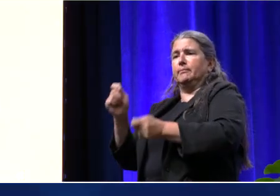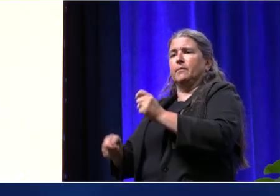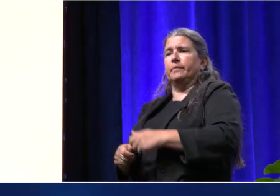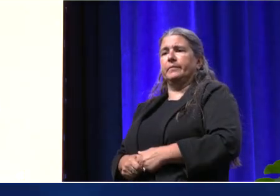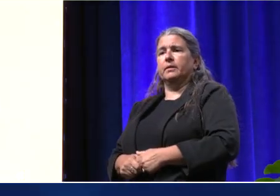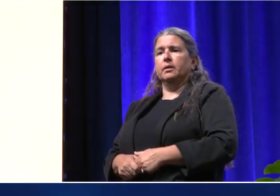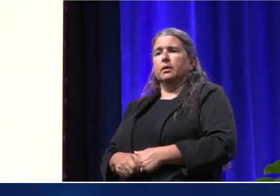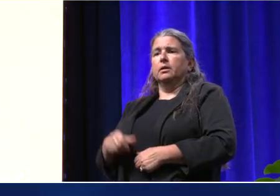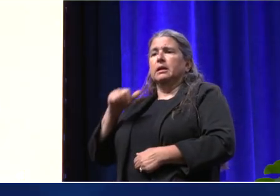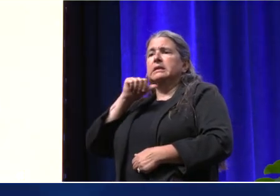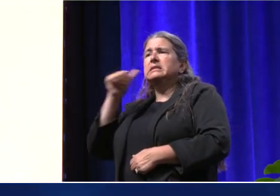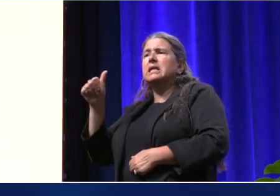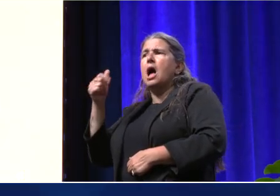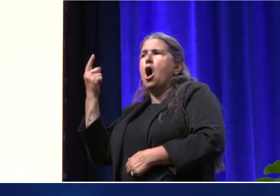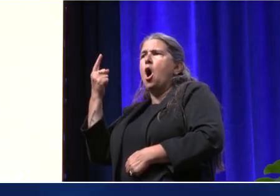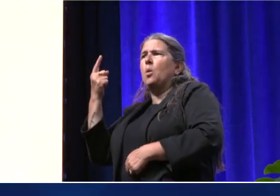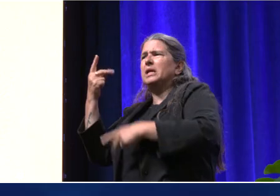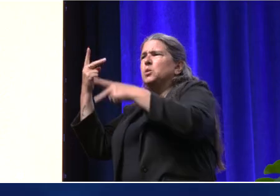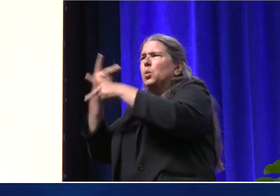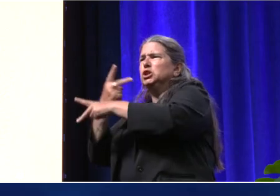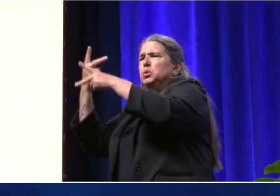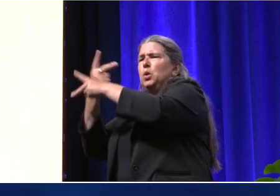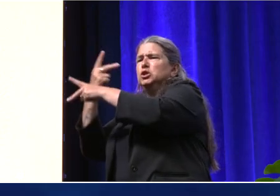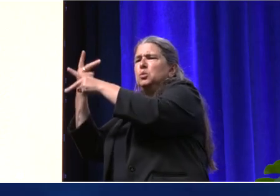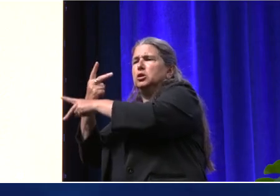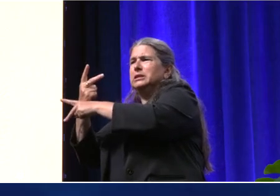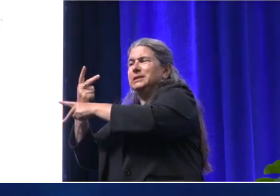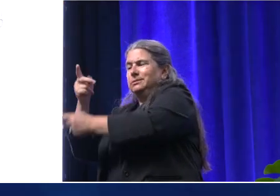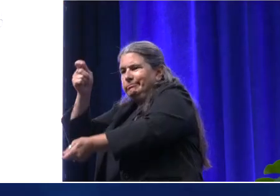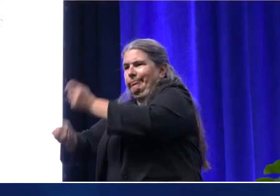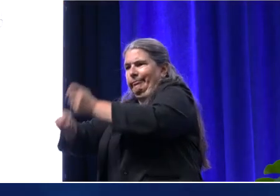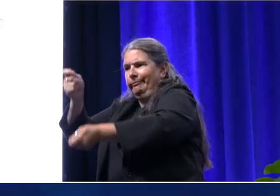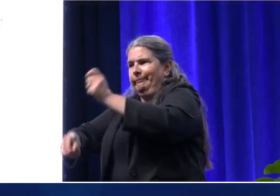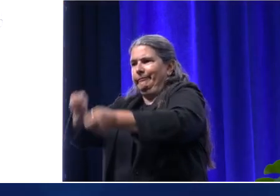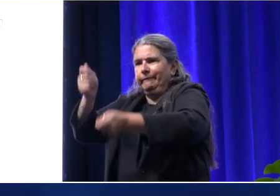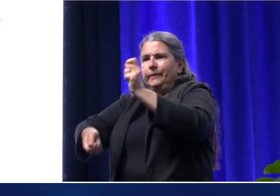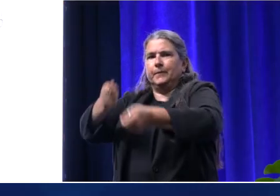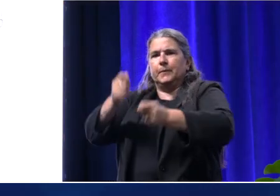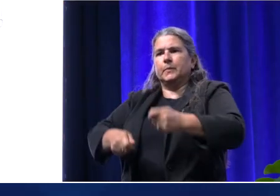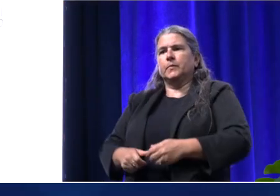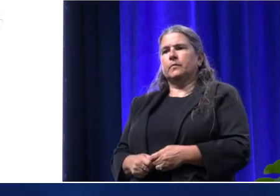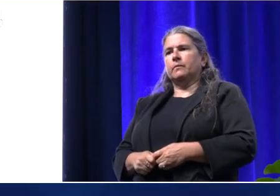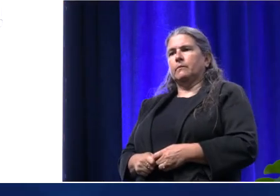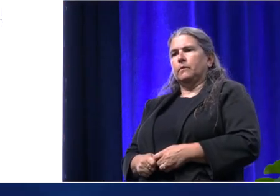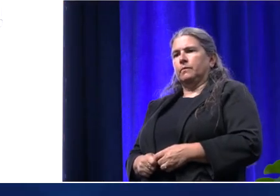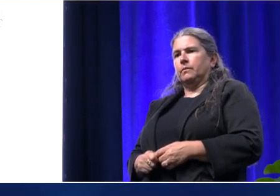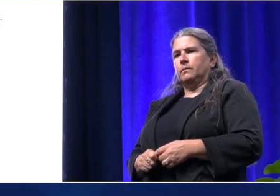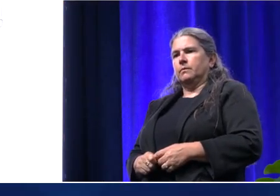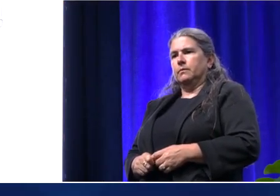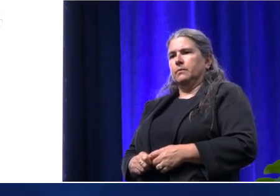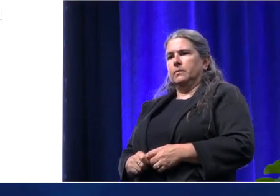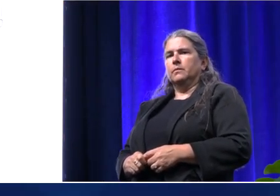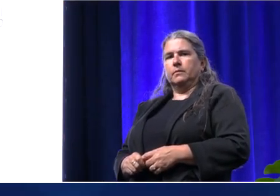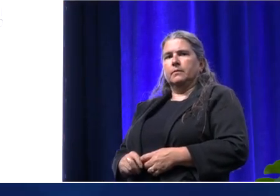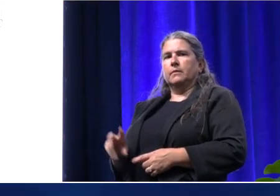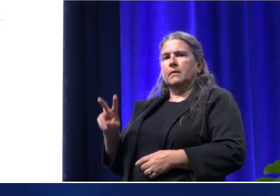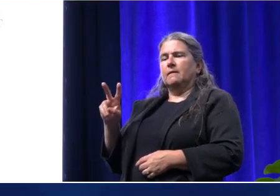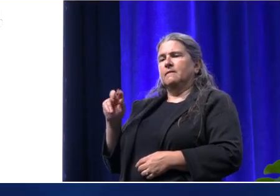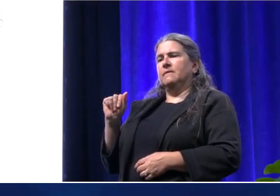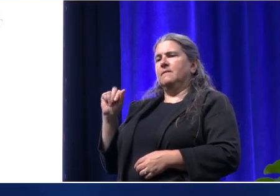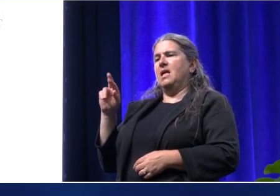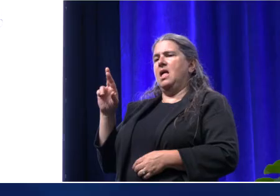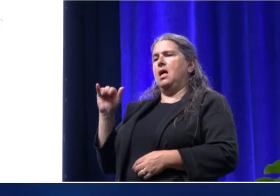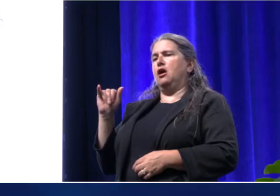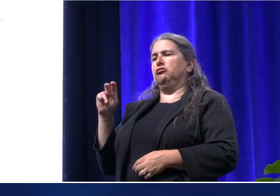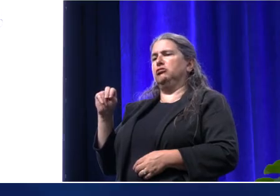ways. Number 4, variants. Okay, so this is another over-the-counter thing that you can